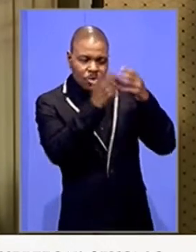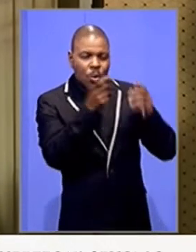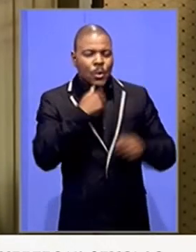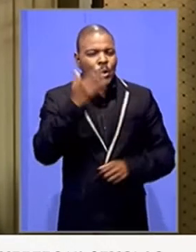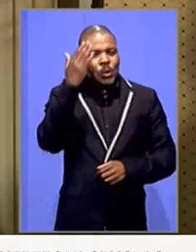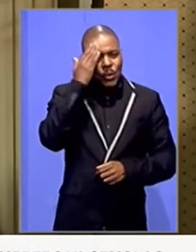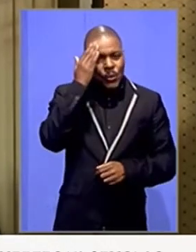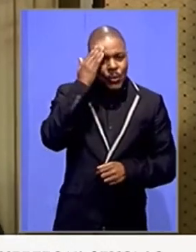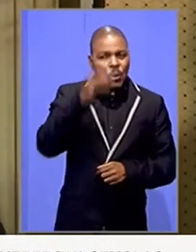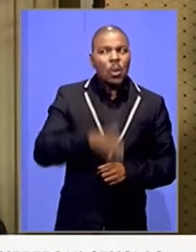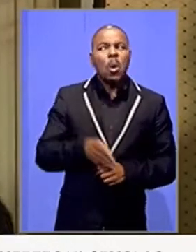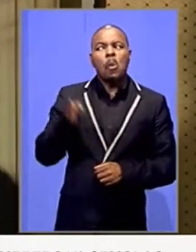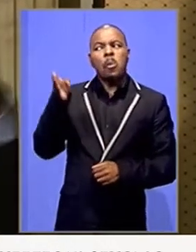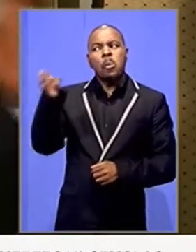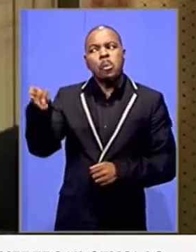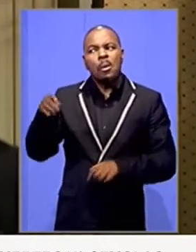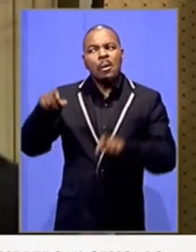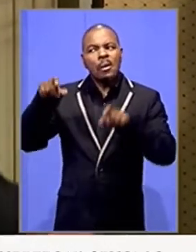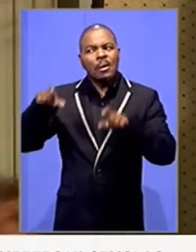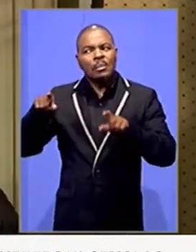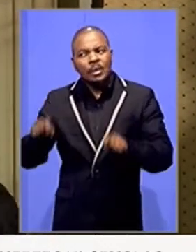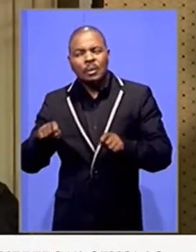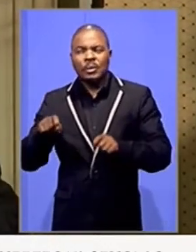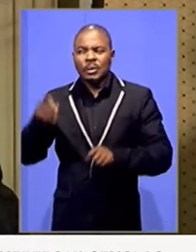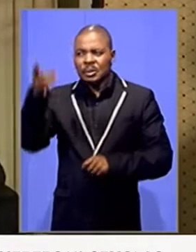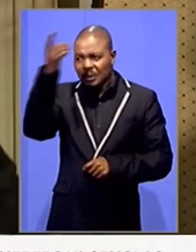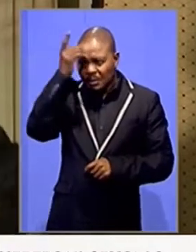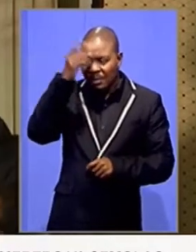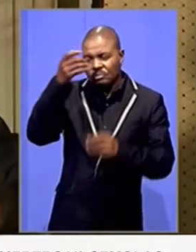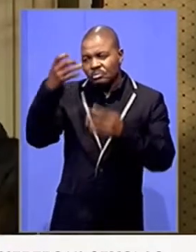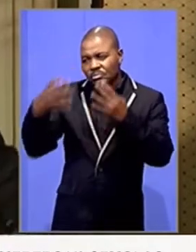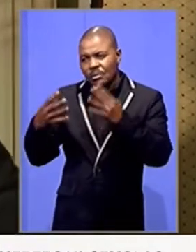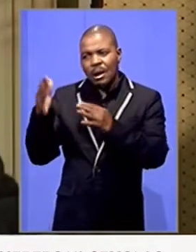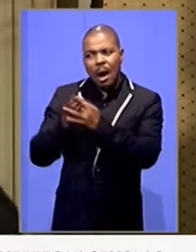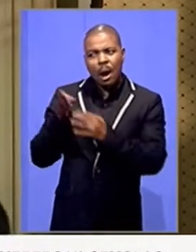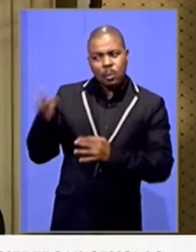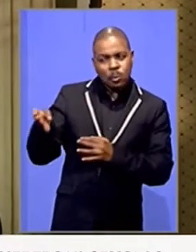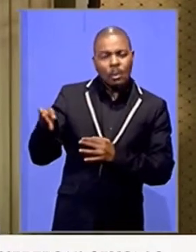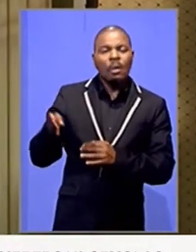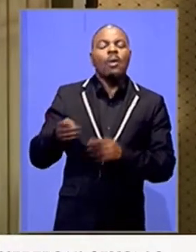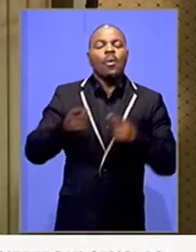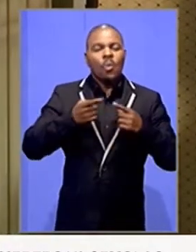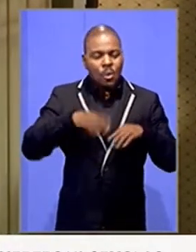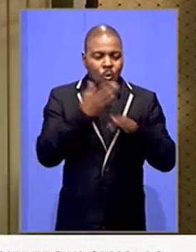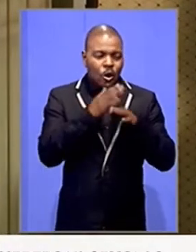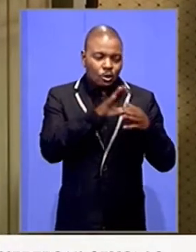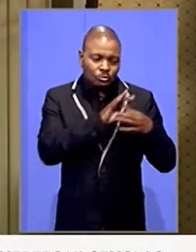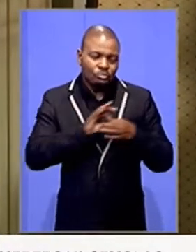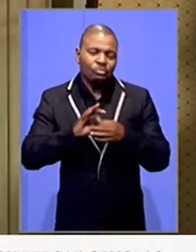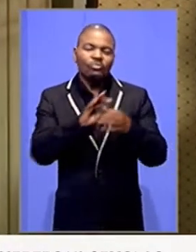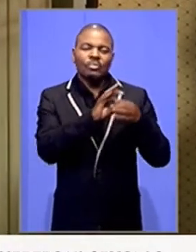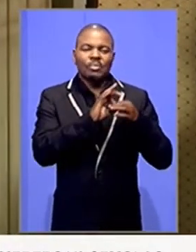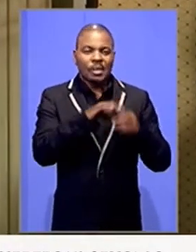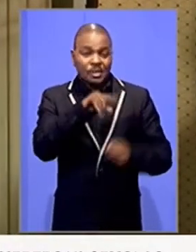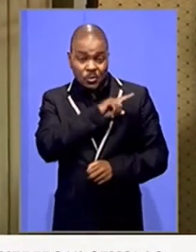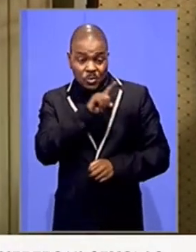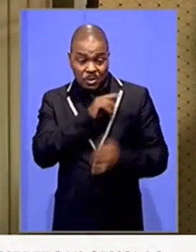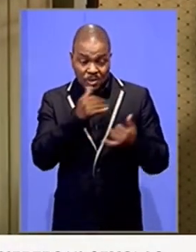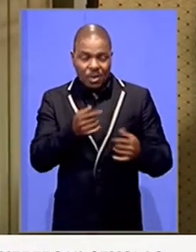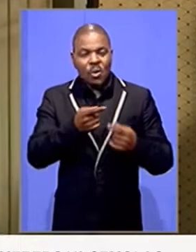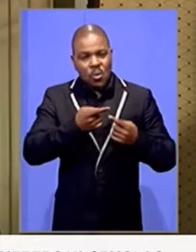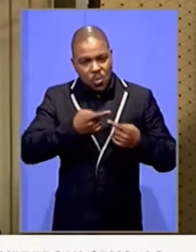that a case had been launched in Cape Town, in Durban, and so on, and we were then able to work together. And that is why we were